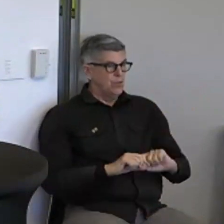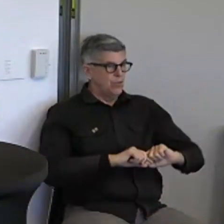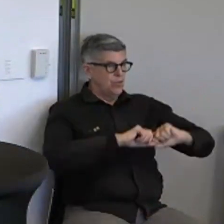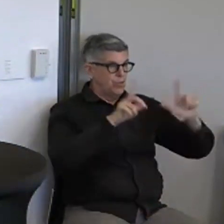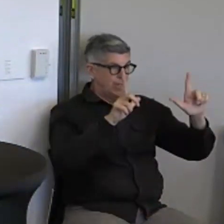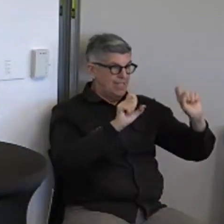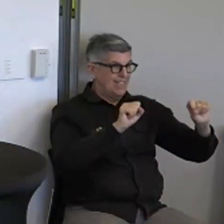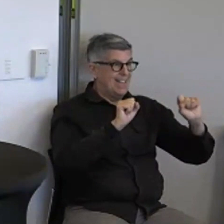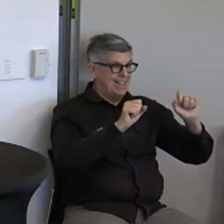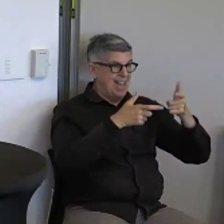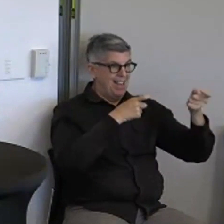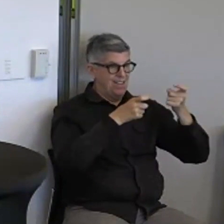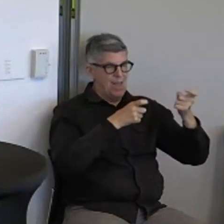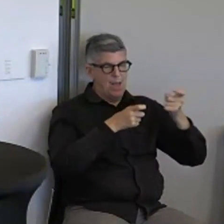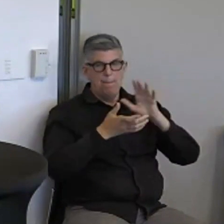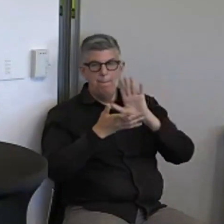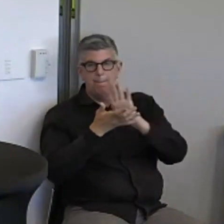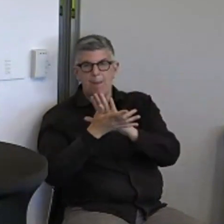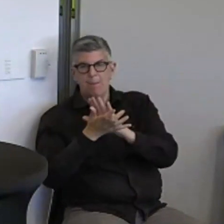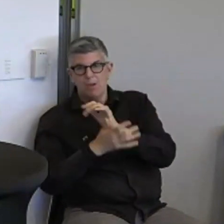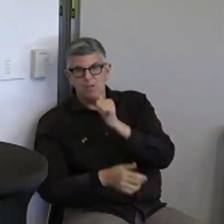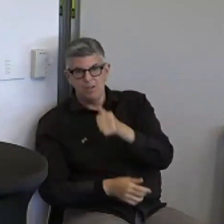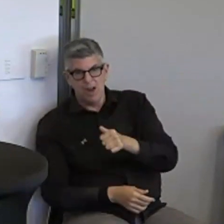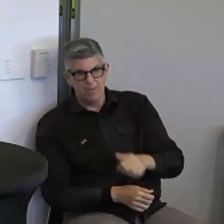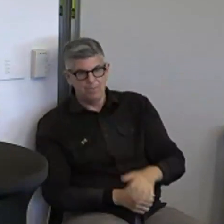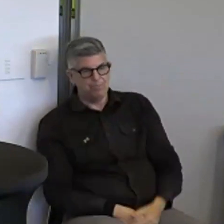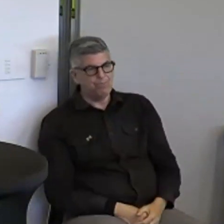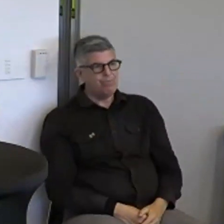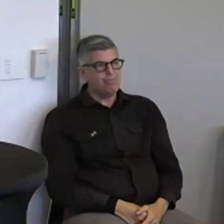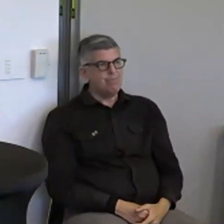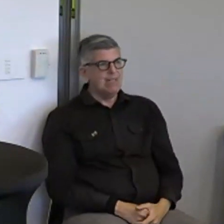well. Paper does not.